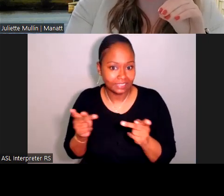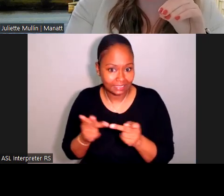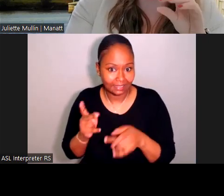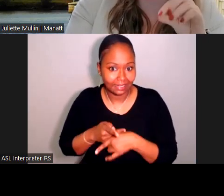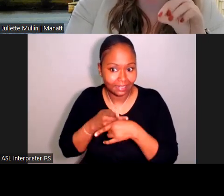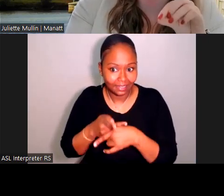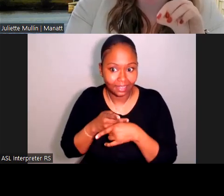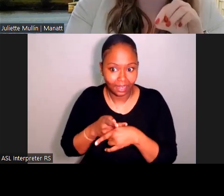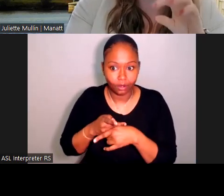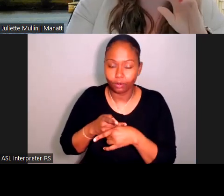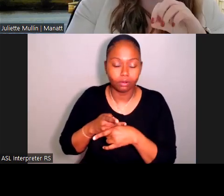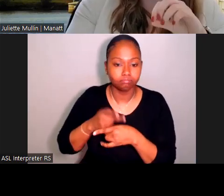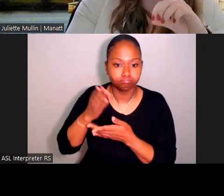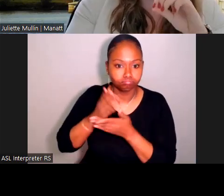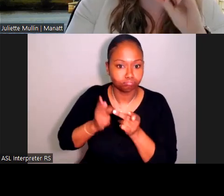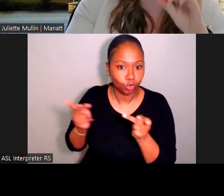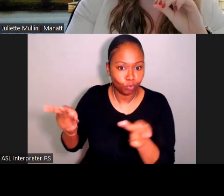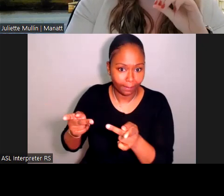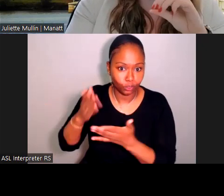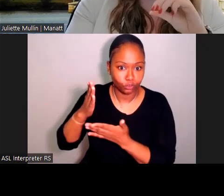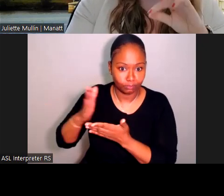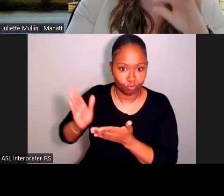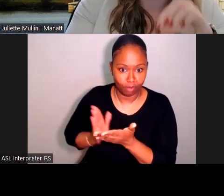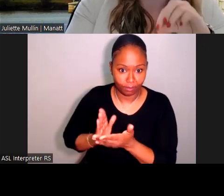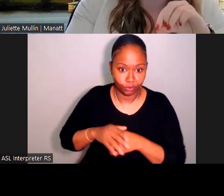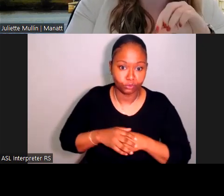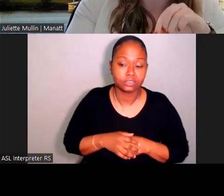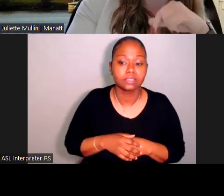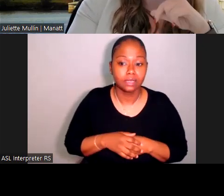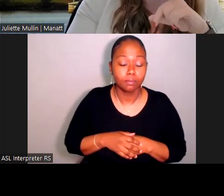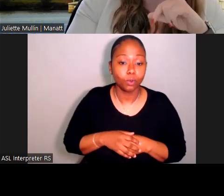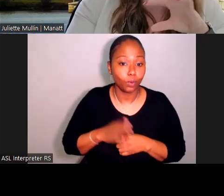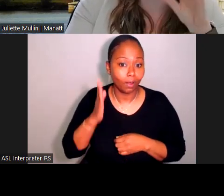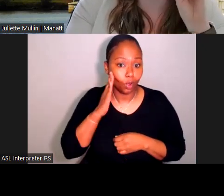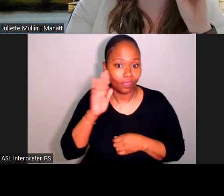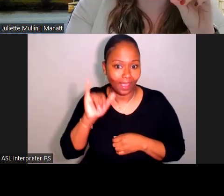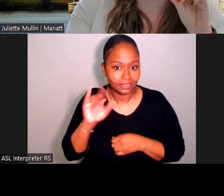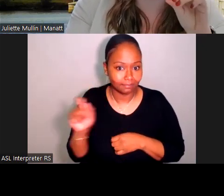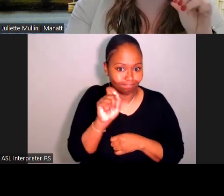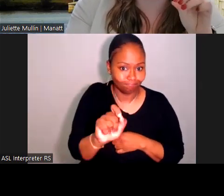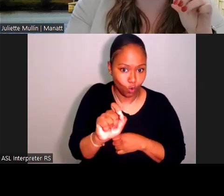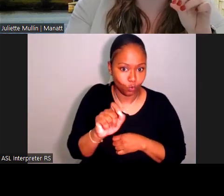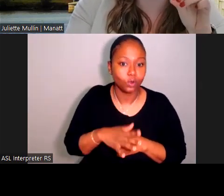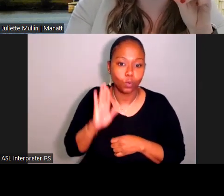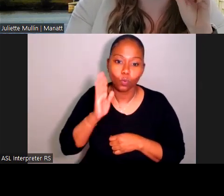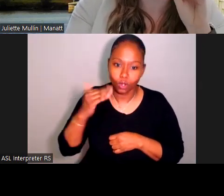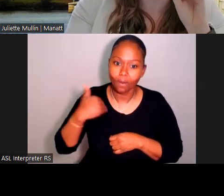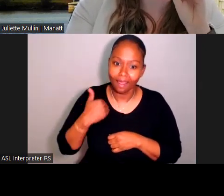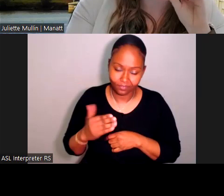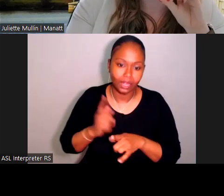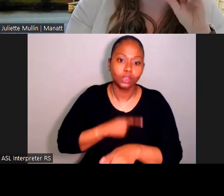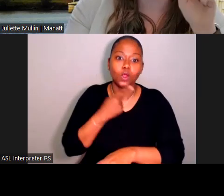and visiting parameters just yet, but we are acknowledging that that's a note here. We are going to have a long conversation about those in a moment,